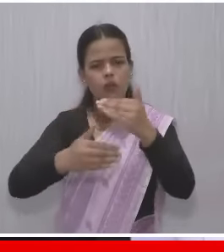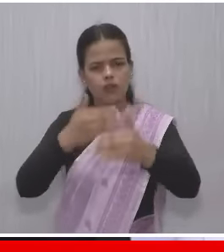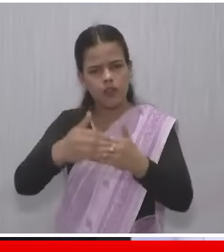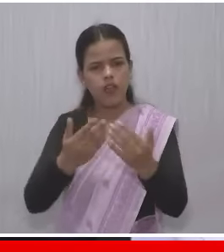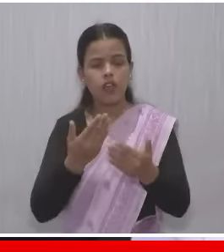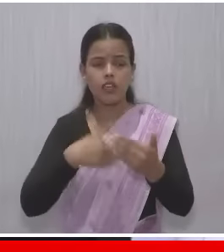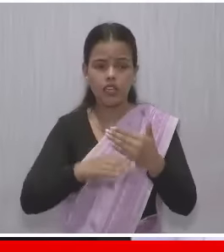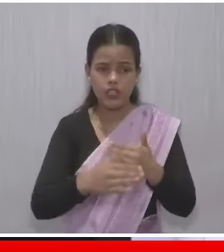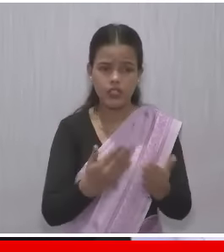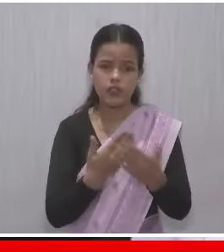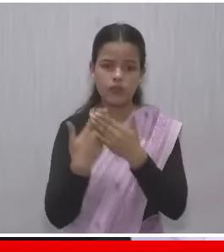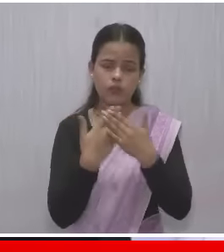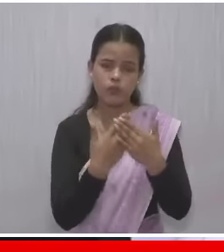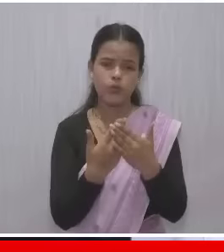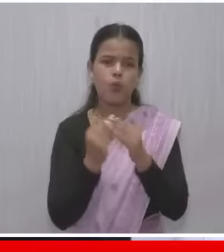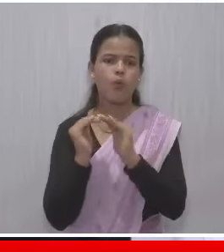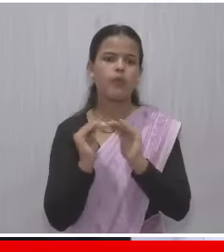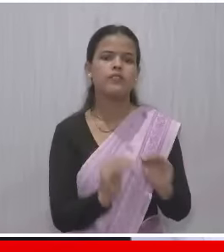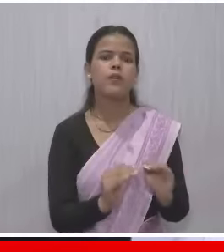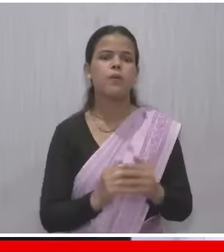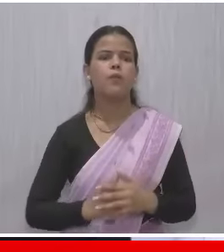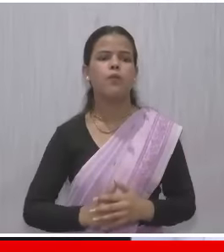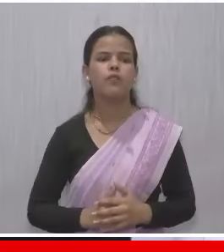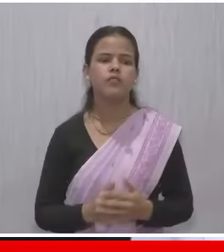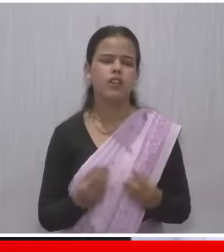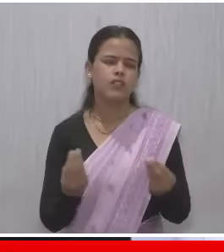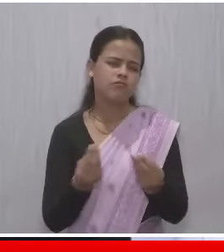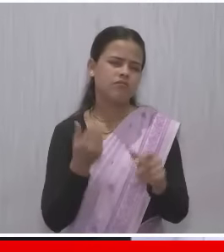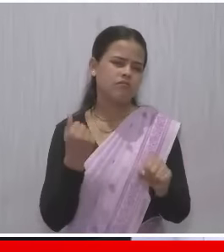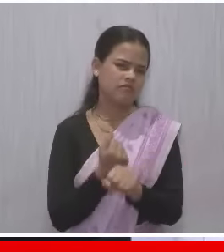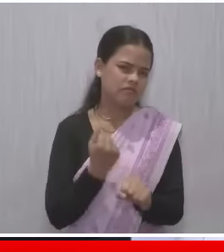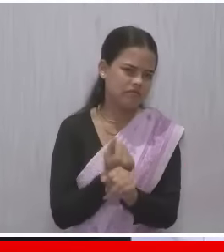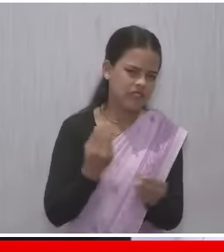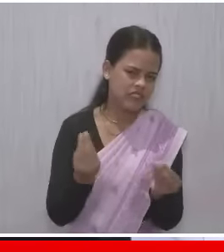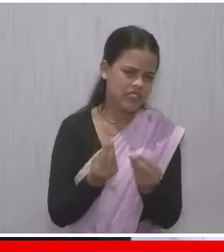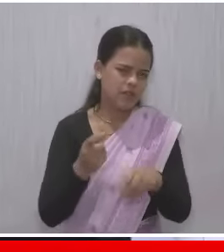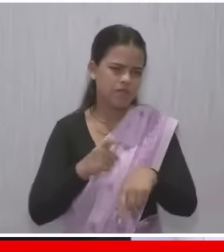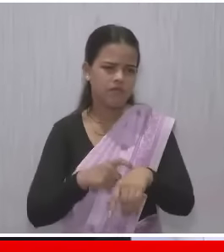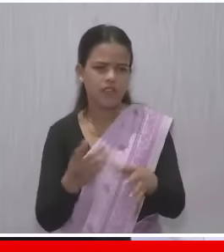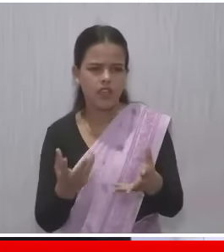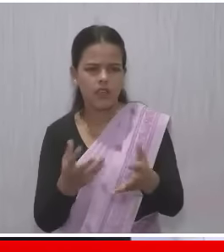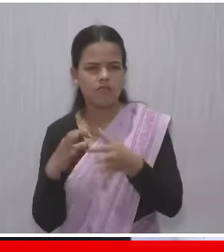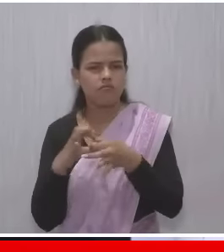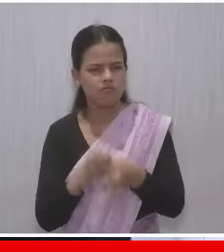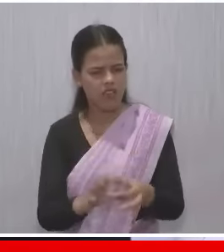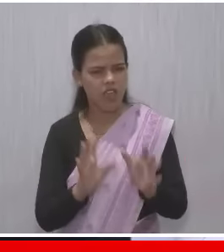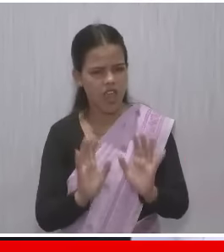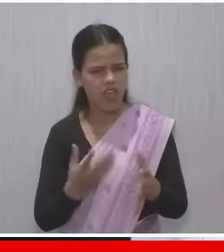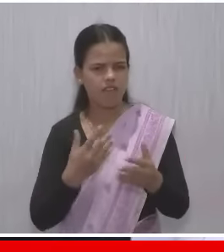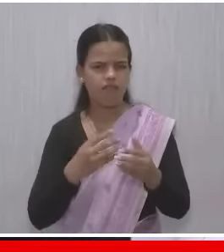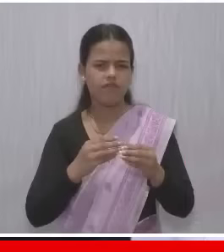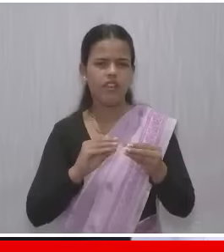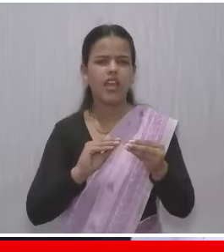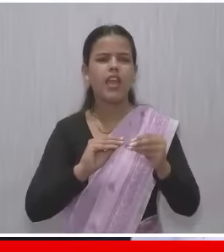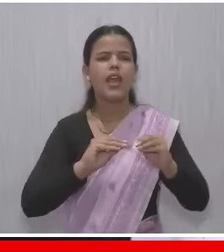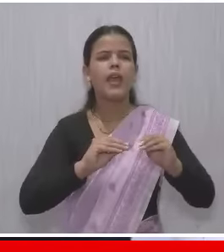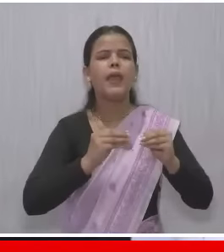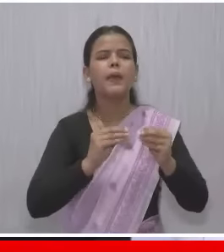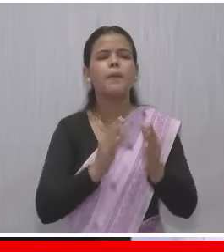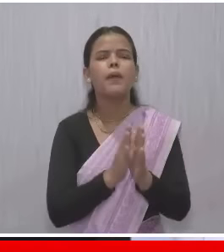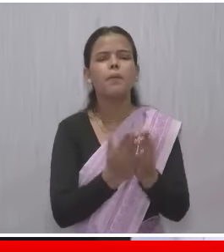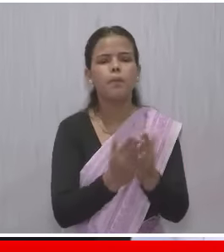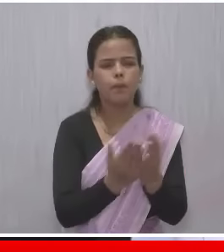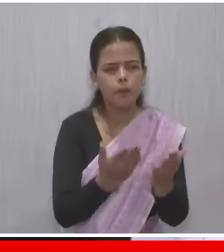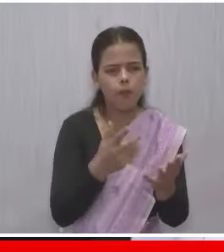schools. We have been struggling for quite some time now in terms of implementing career guidance and counseling